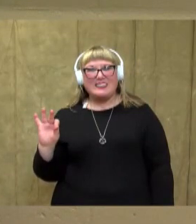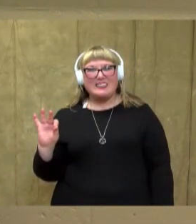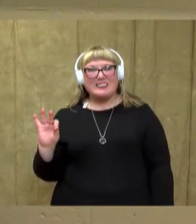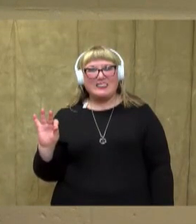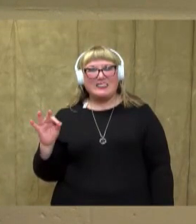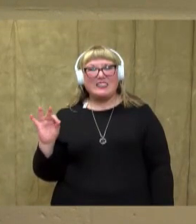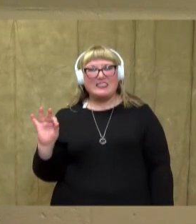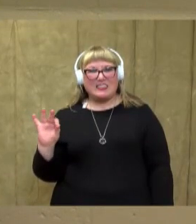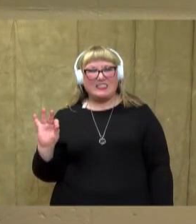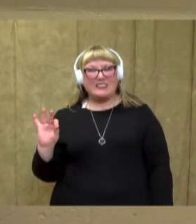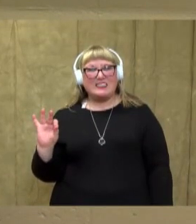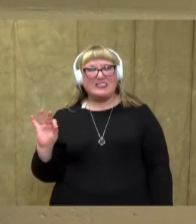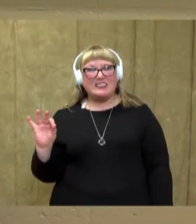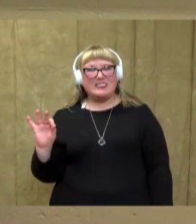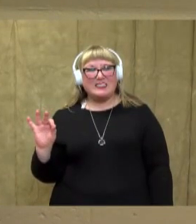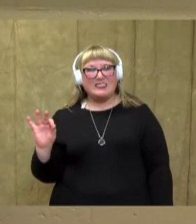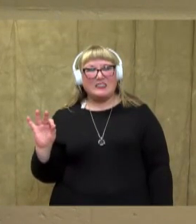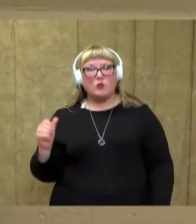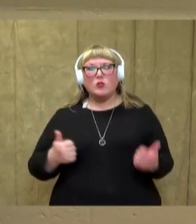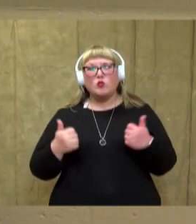think is the number 19?